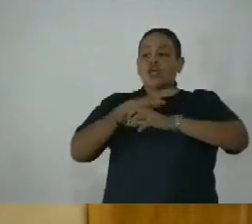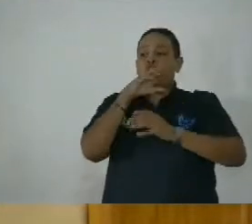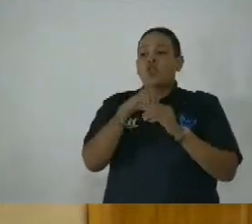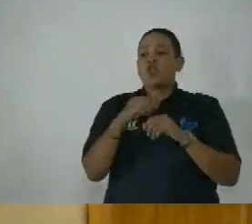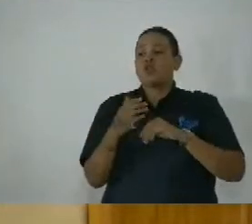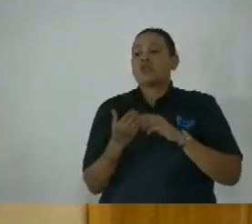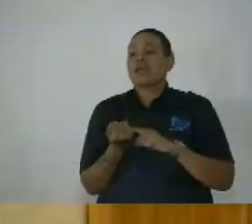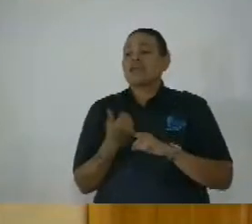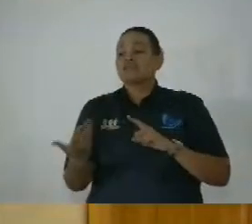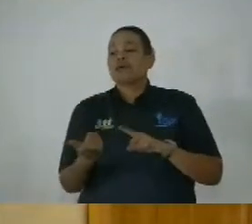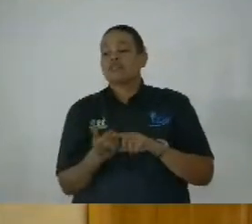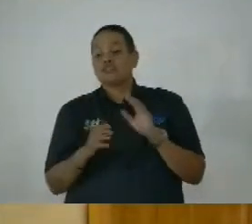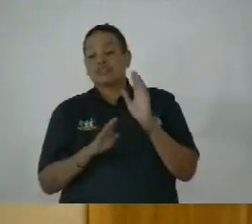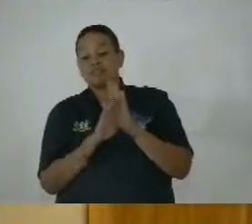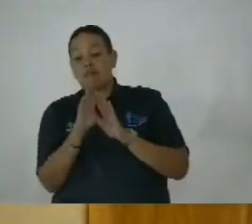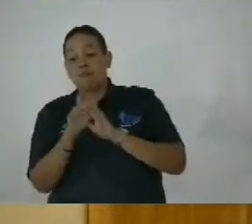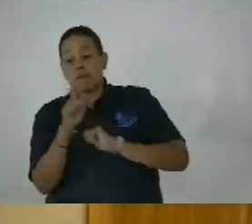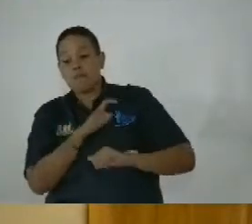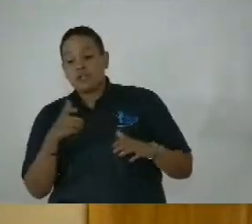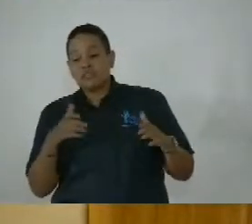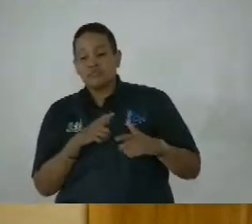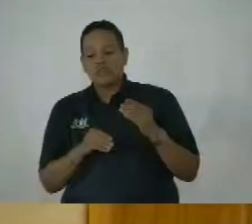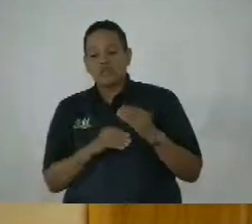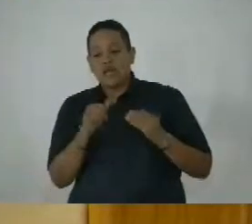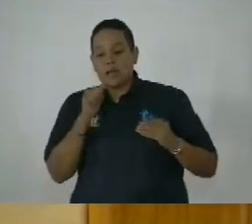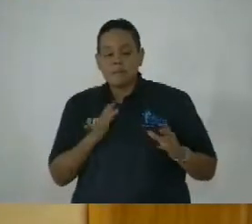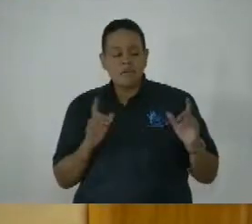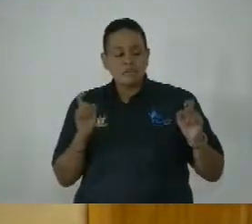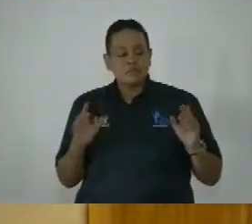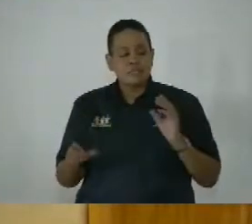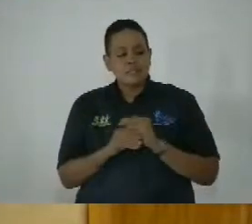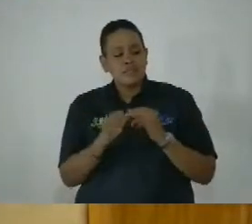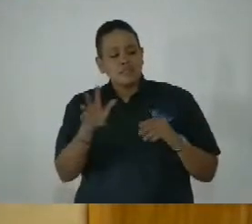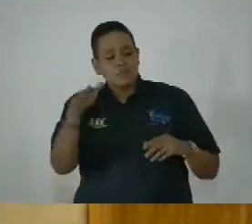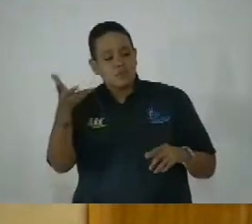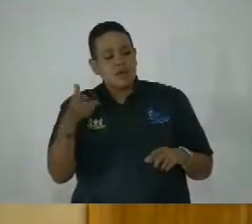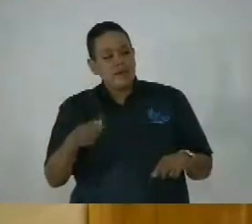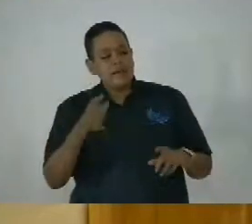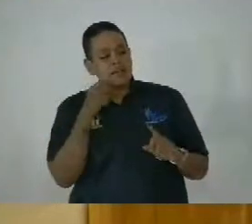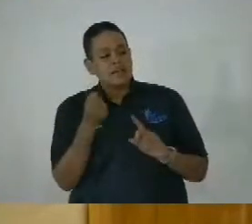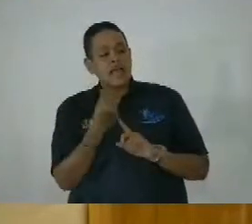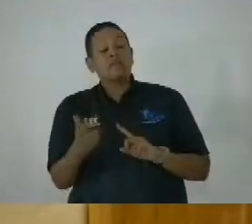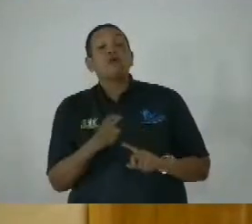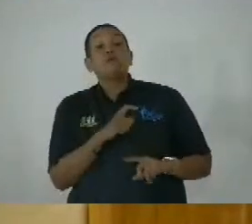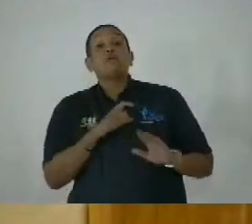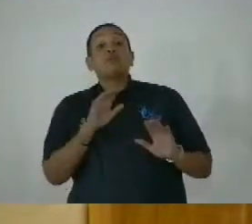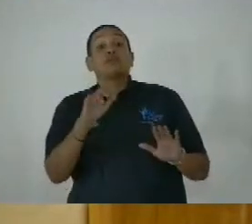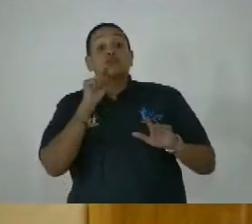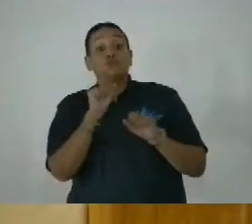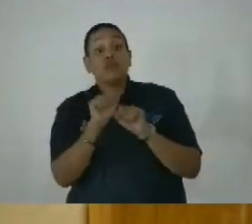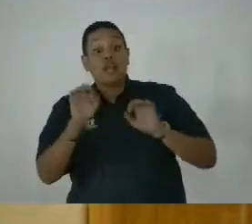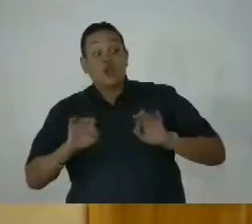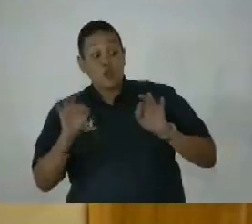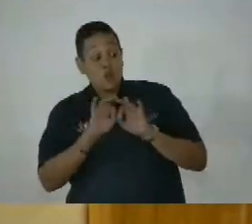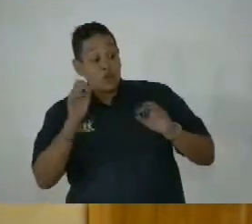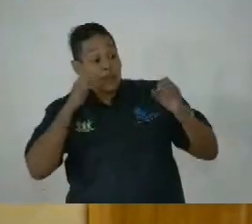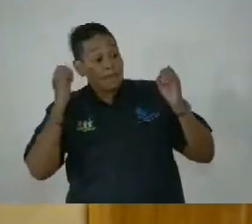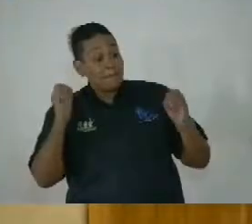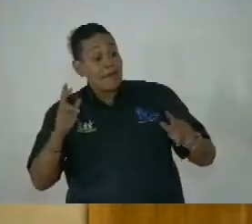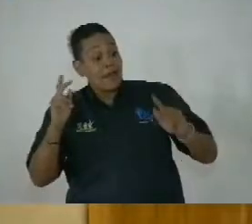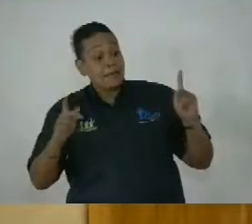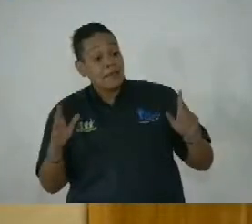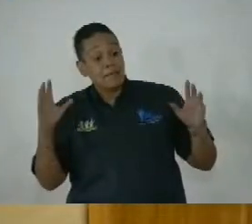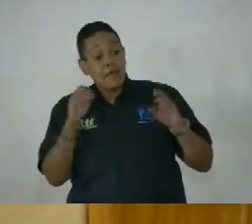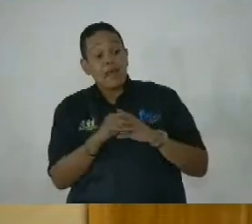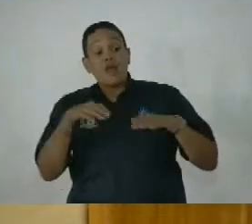the development of the police force. Madam Speaker, the expansion of the force was crucial. There are many people,